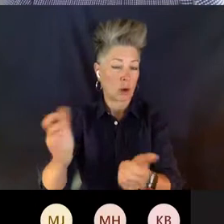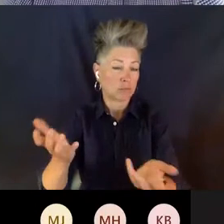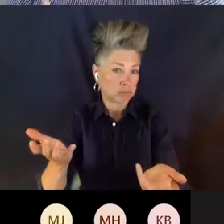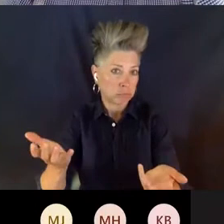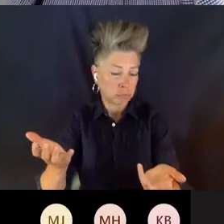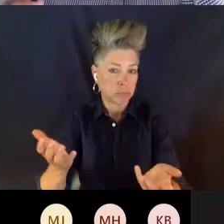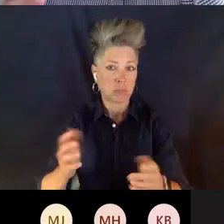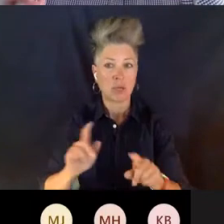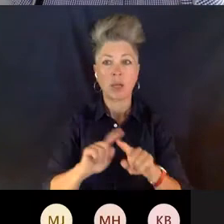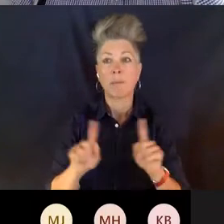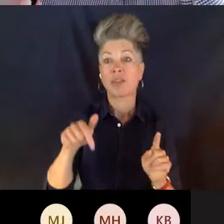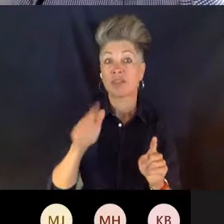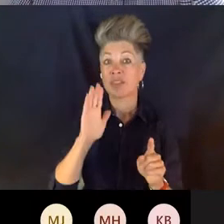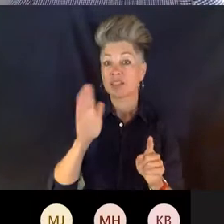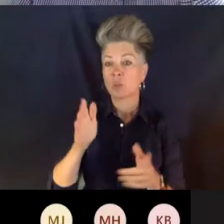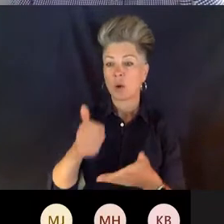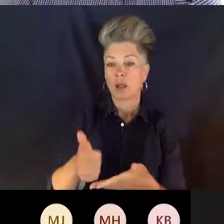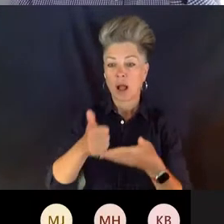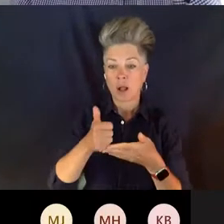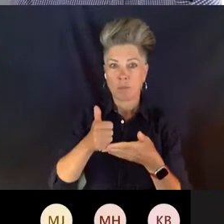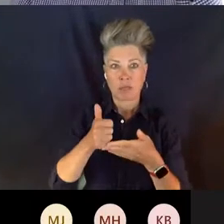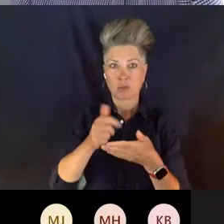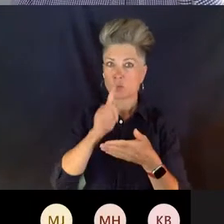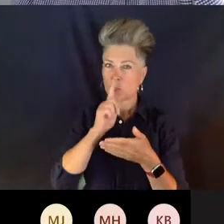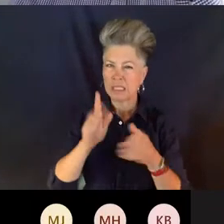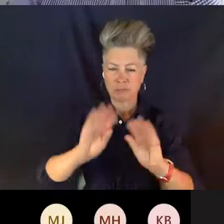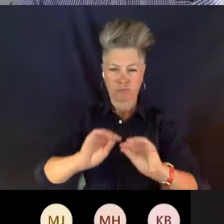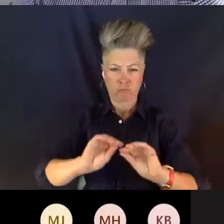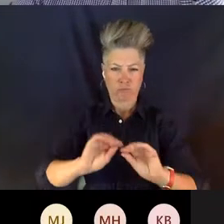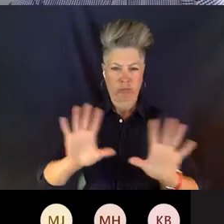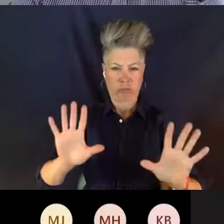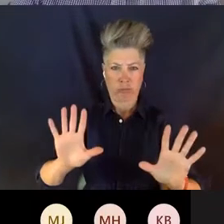But this will help us define our vision.